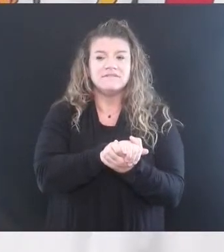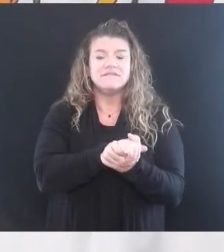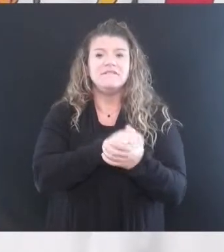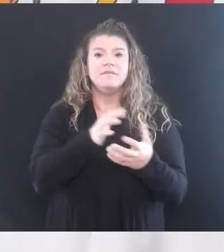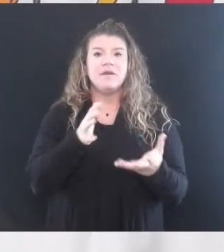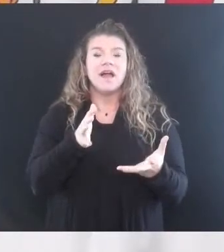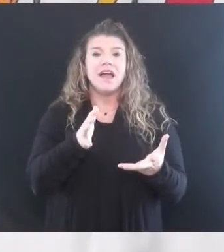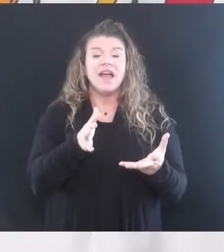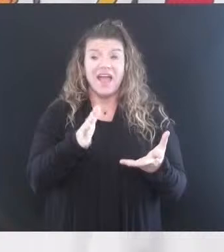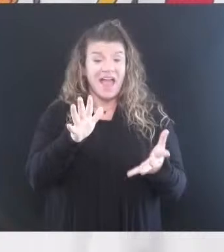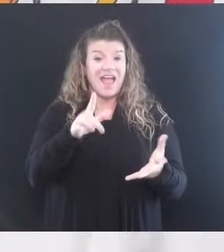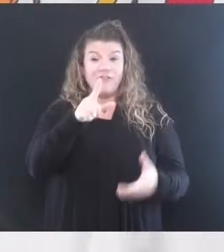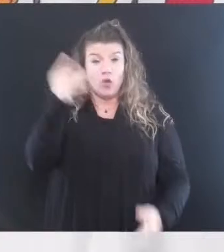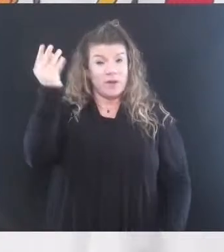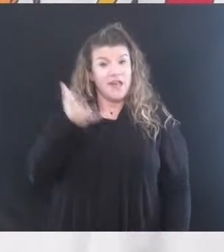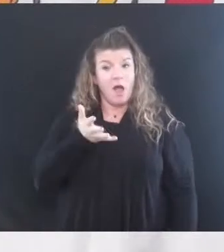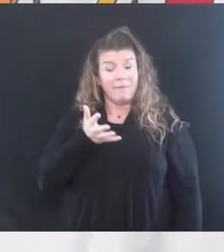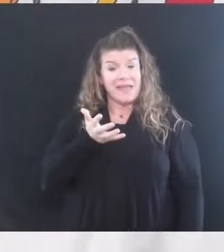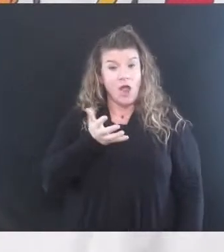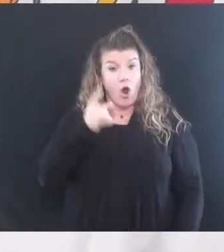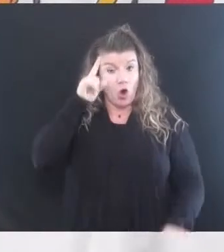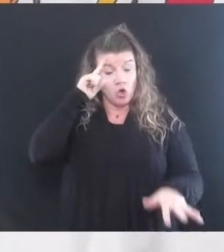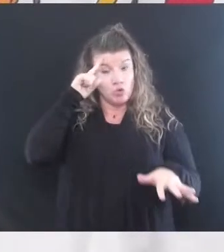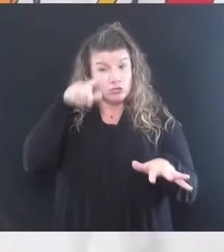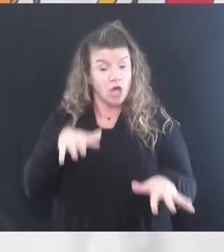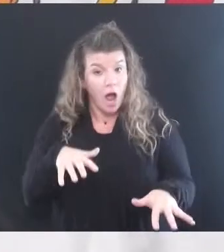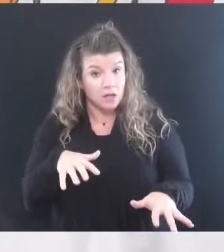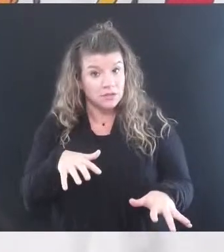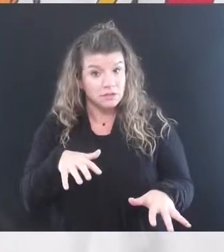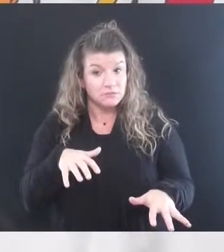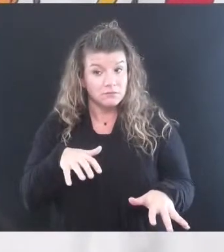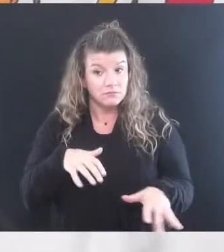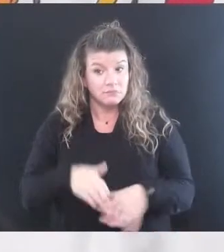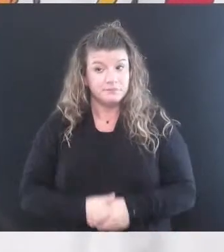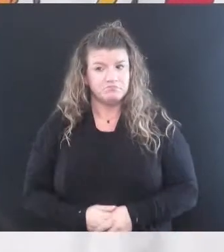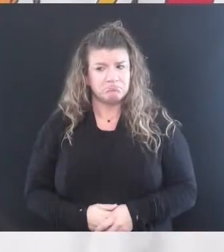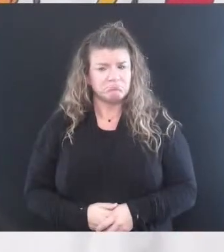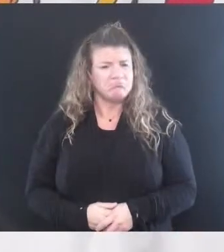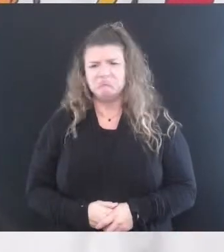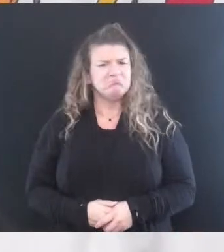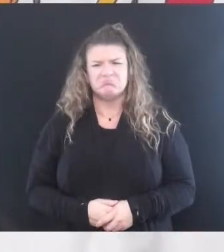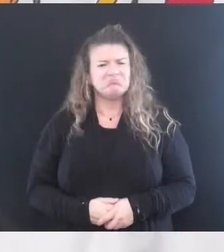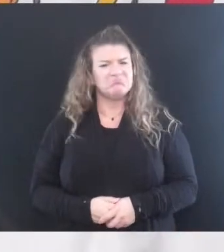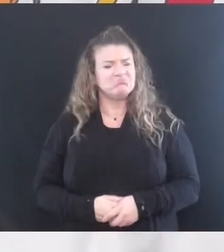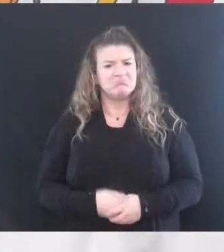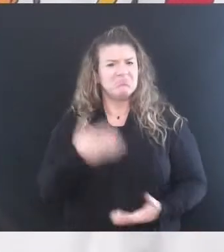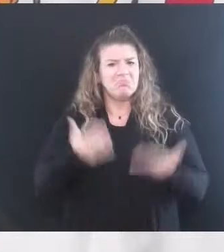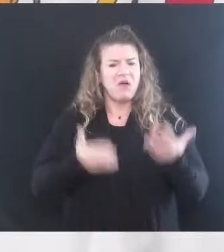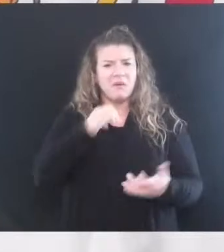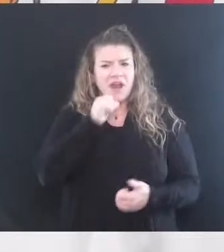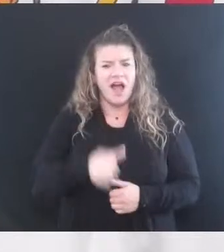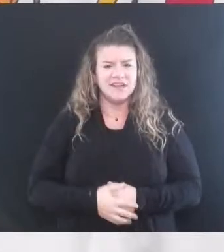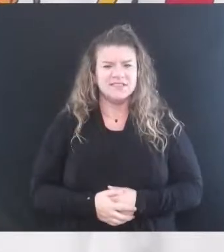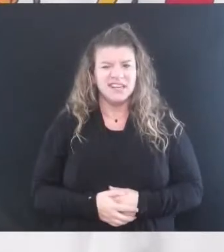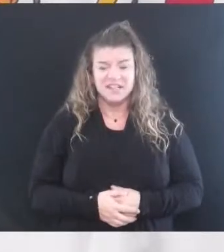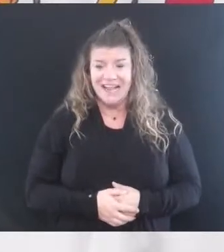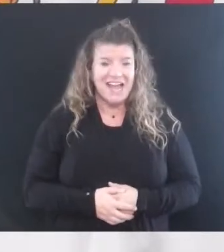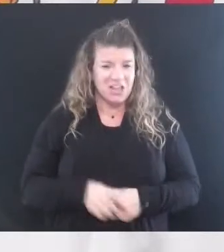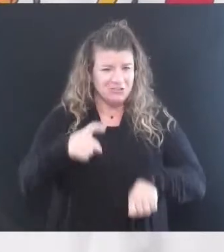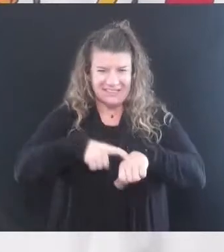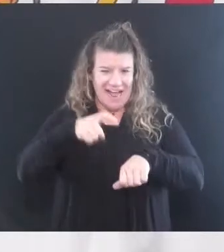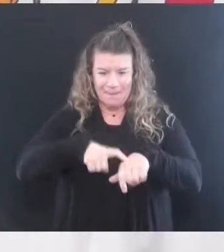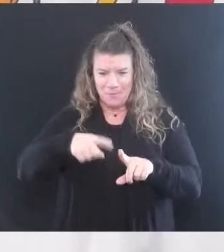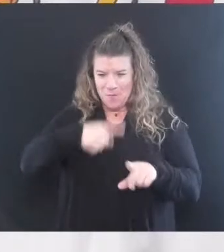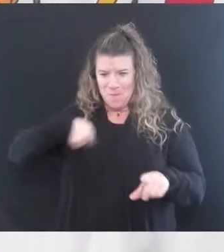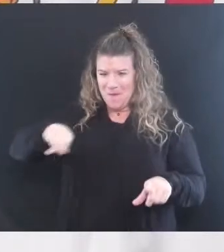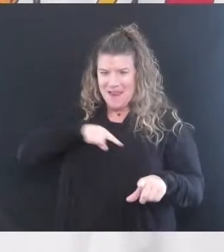you know, if you were to say to me, are you shocked? You know, probably not. You know, there's times when West Virginians can be stubborn,